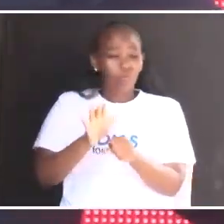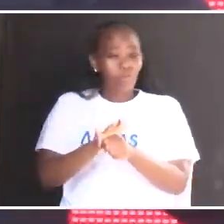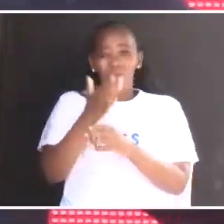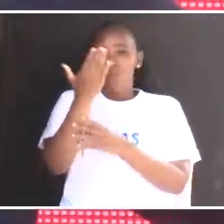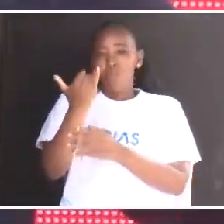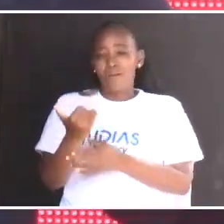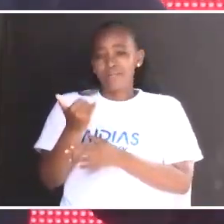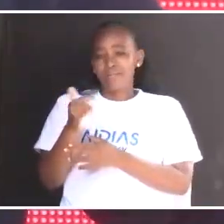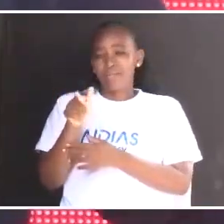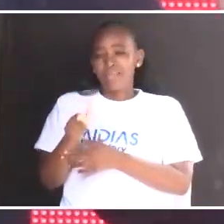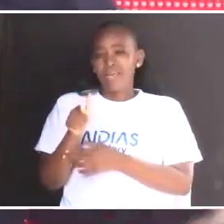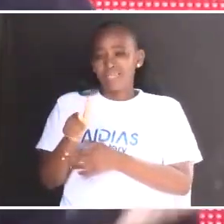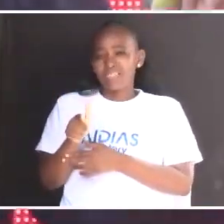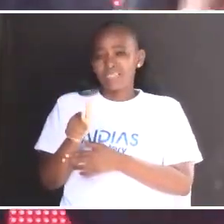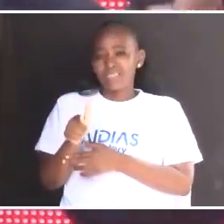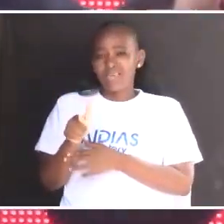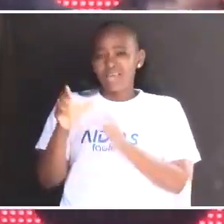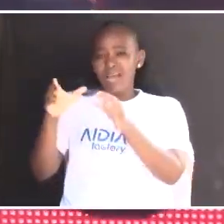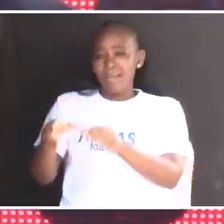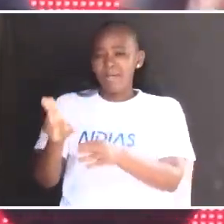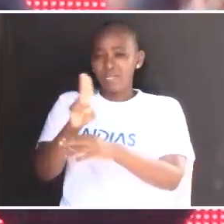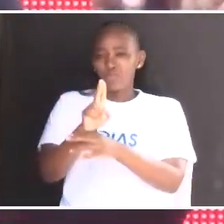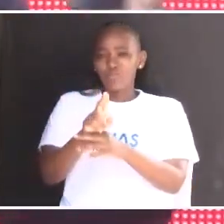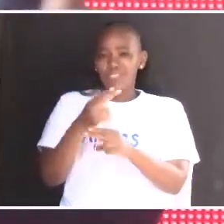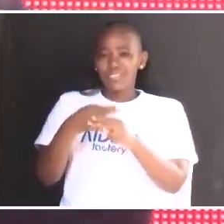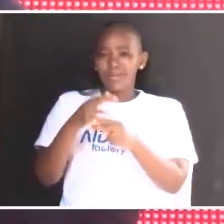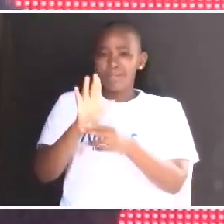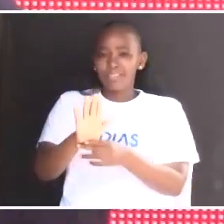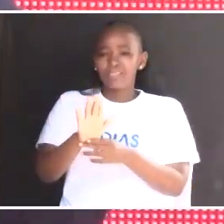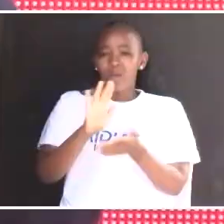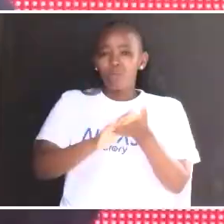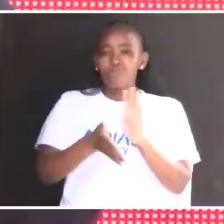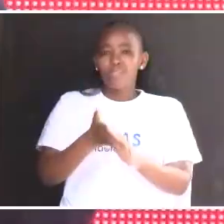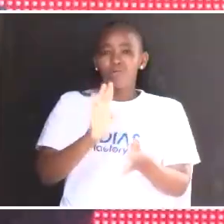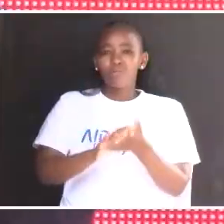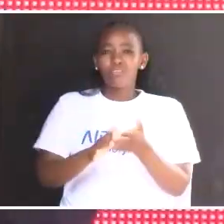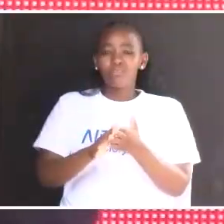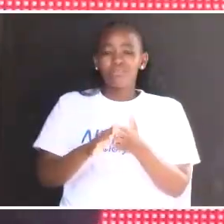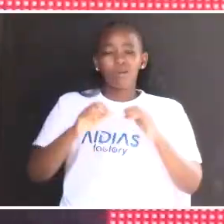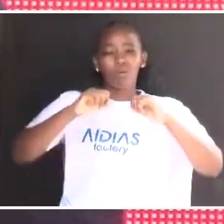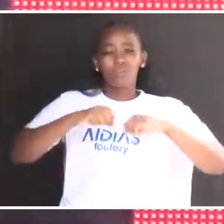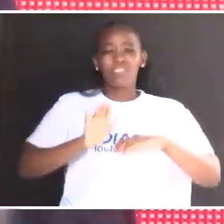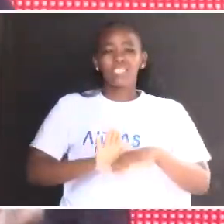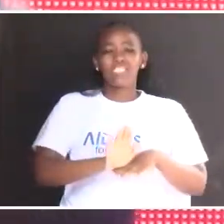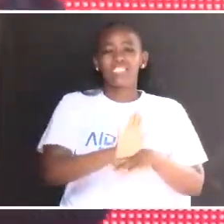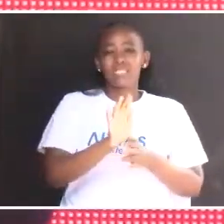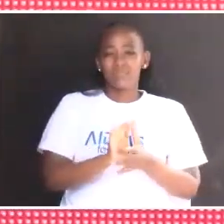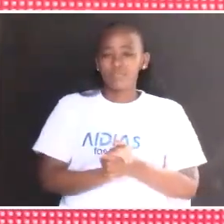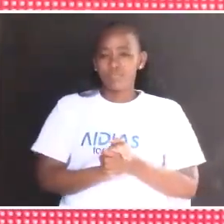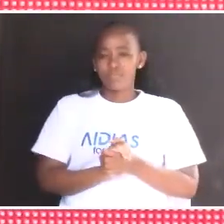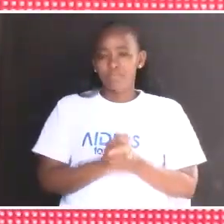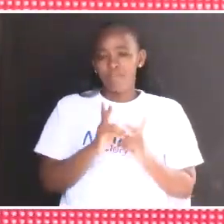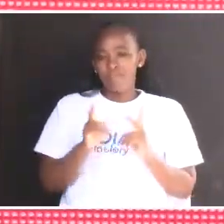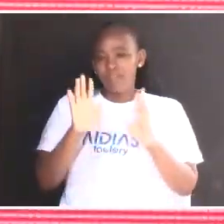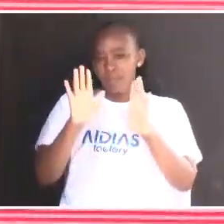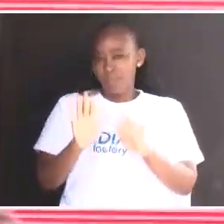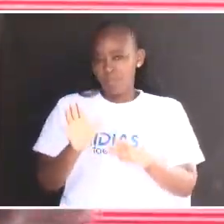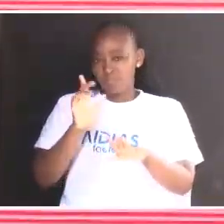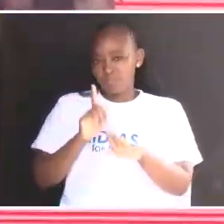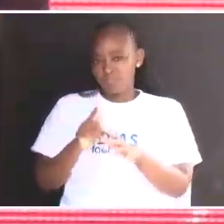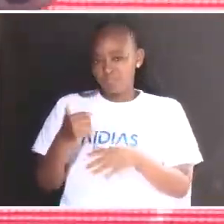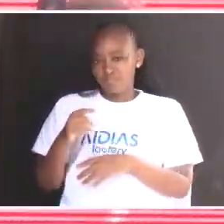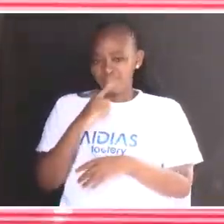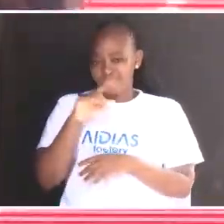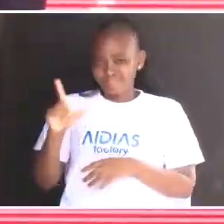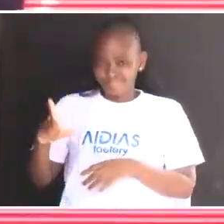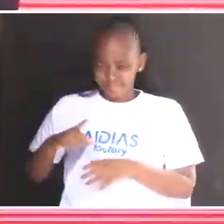that telco had used his trademark without his consent. So it is very important, ladies and gentlemen,